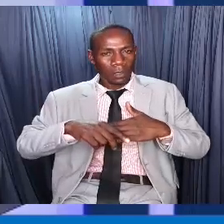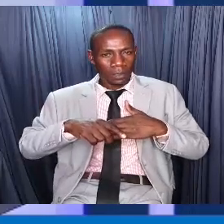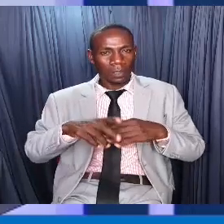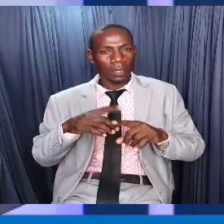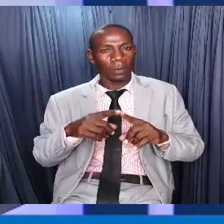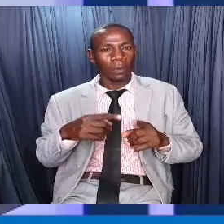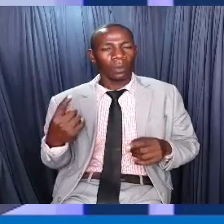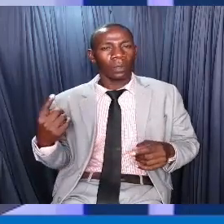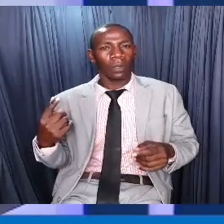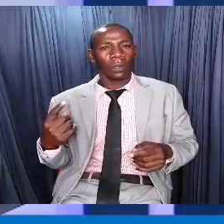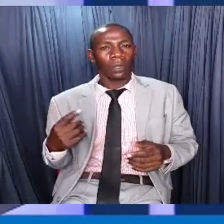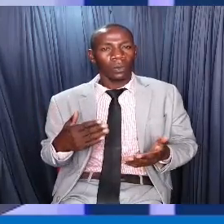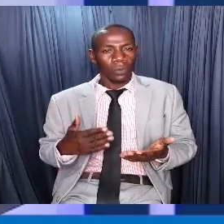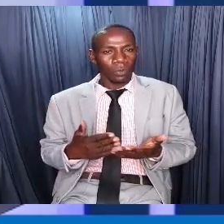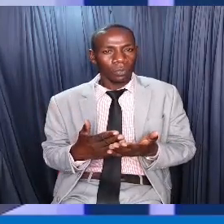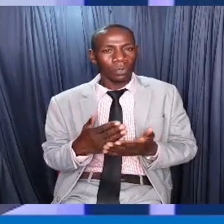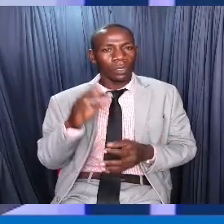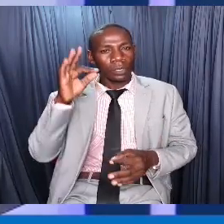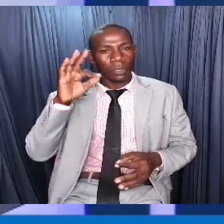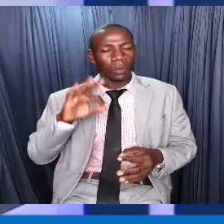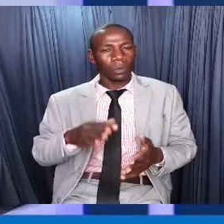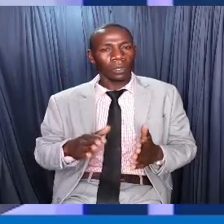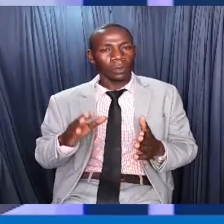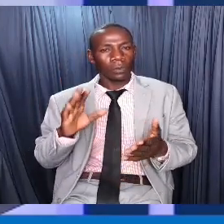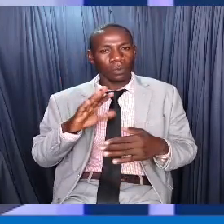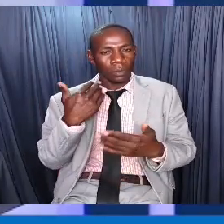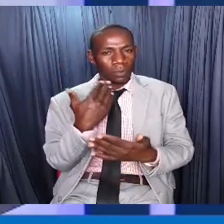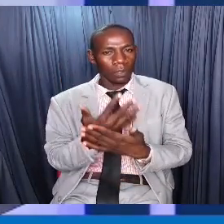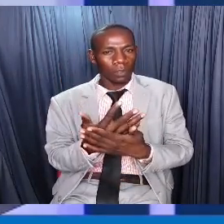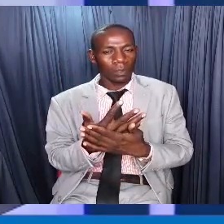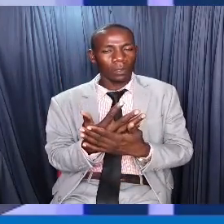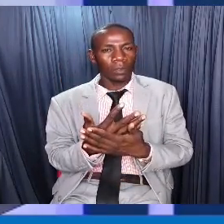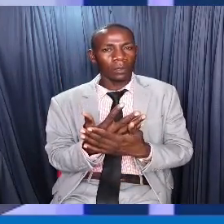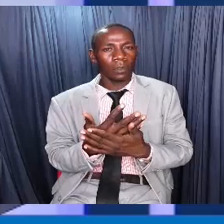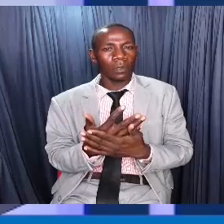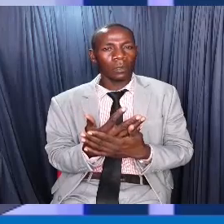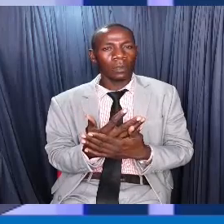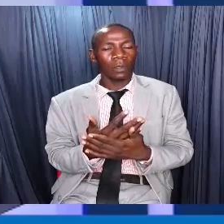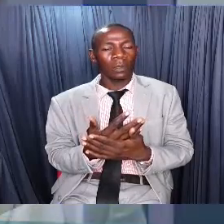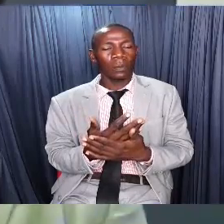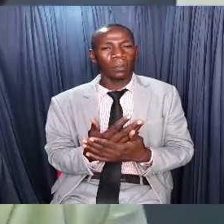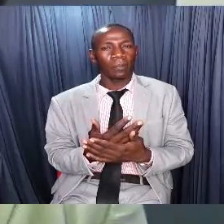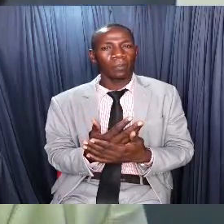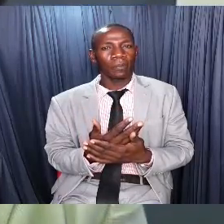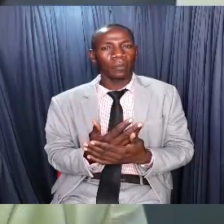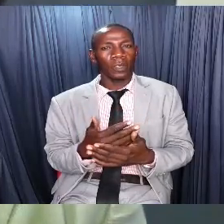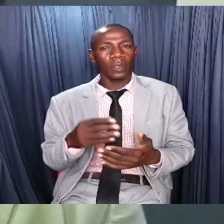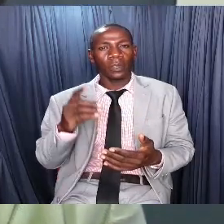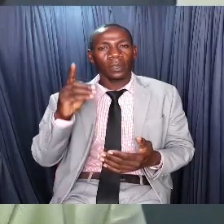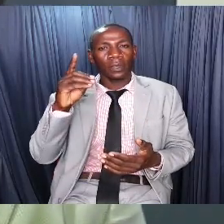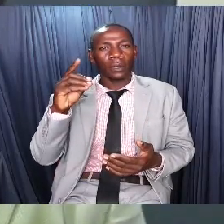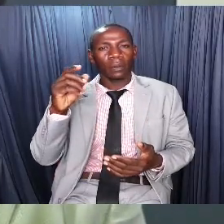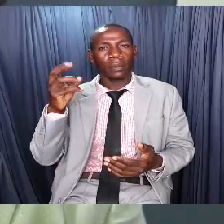I arrest everybody. Aendaye na njia hii. Who works in this way? Nampeleke ndani. I take him to jail. Nilipokuwa nimefika hapo Damascus hapo.